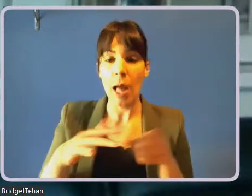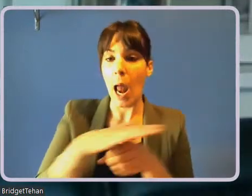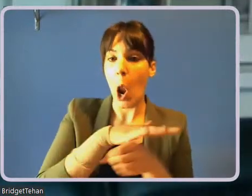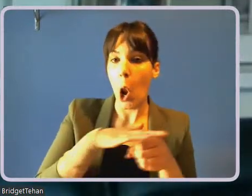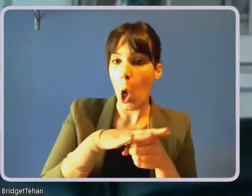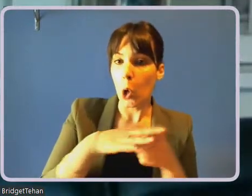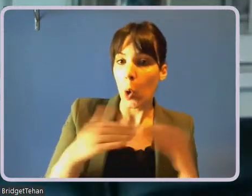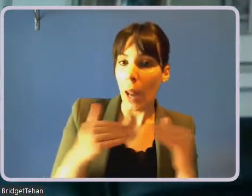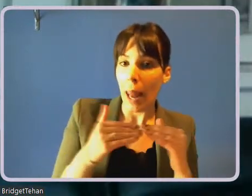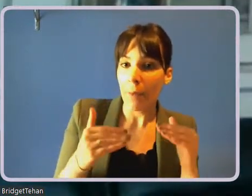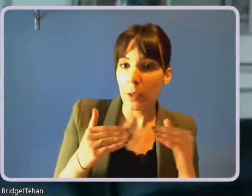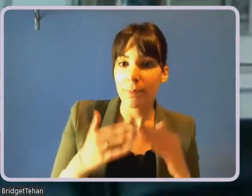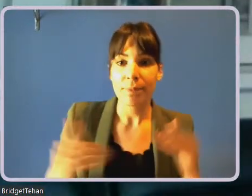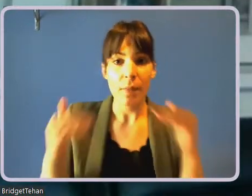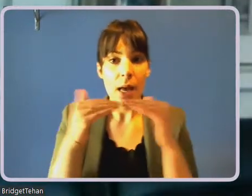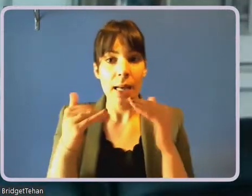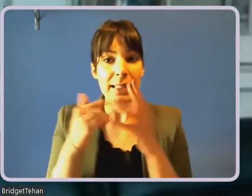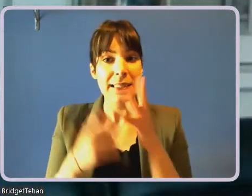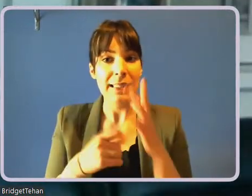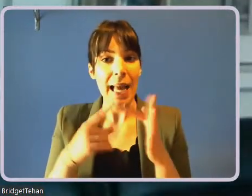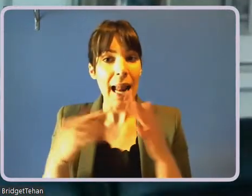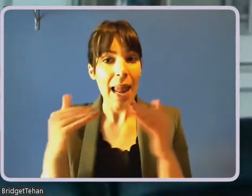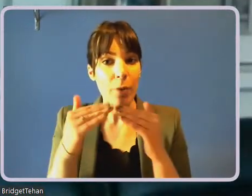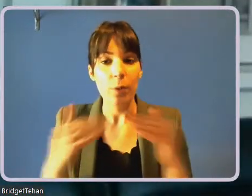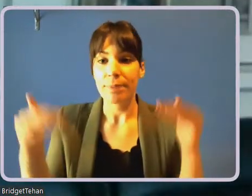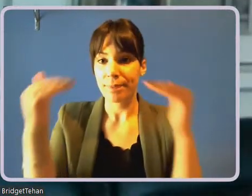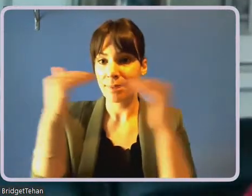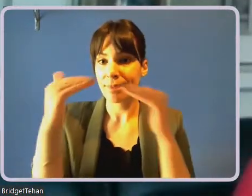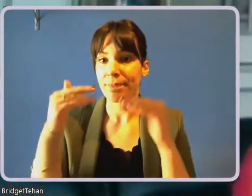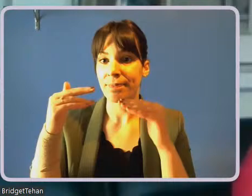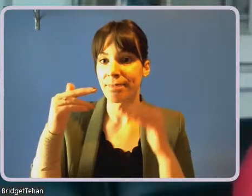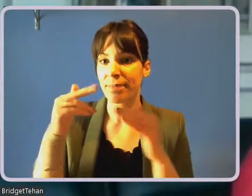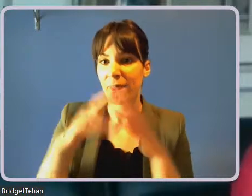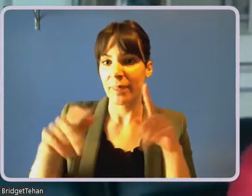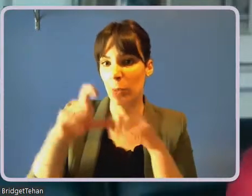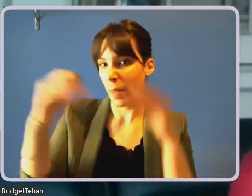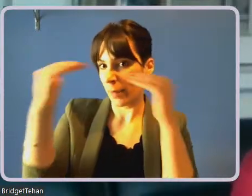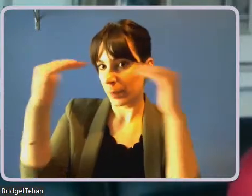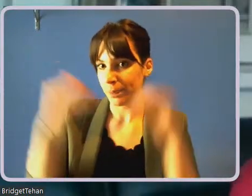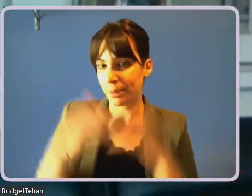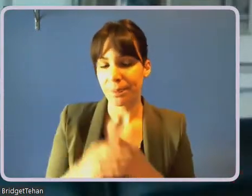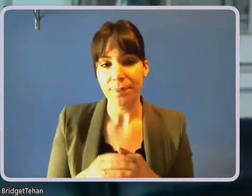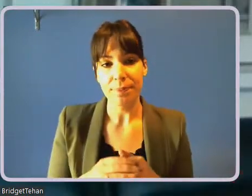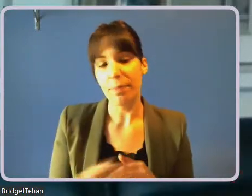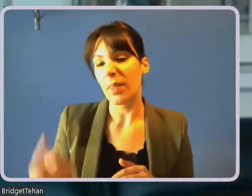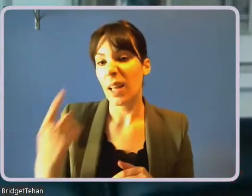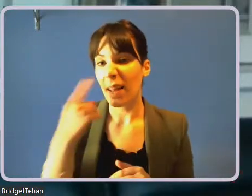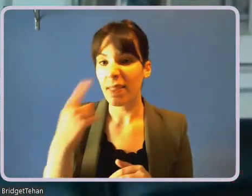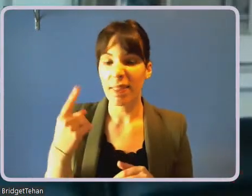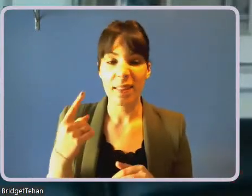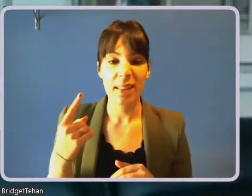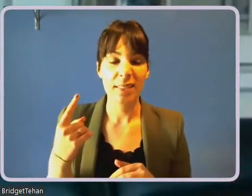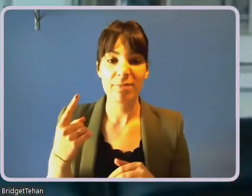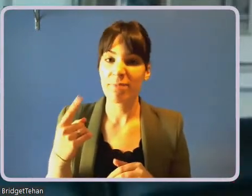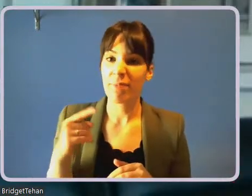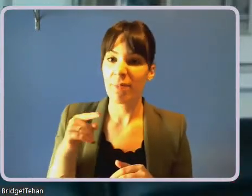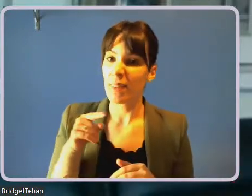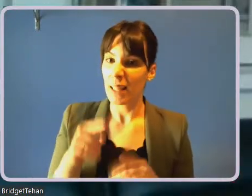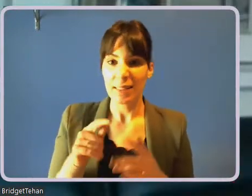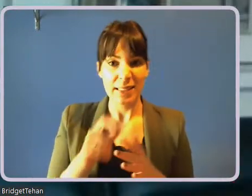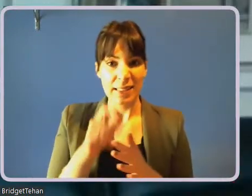And, the strengths and needs of people with a disability are really built in from the ground up, so that it's not a